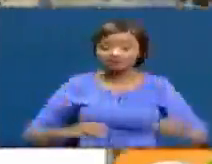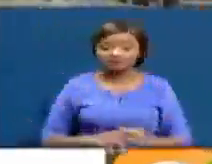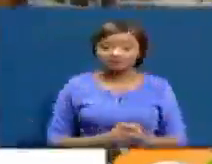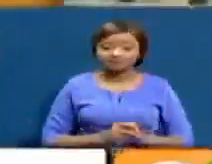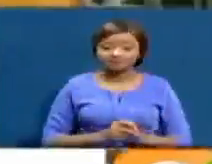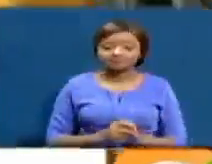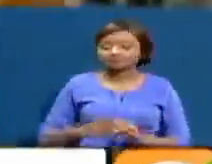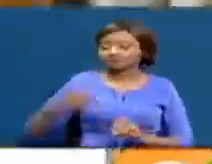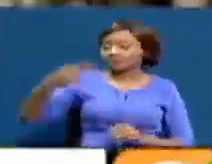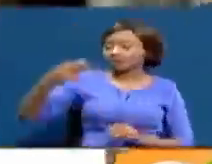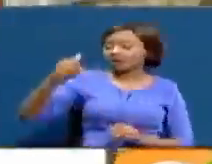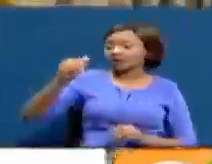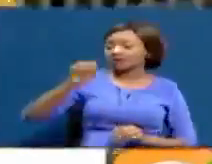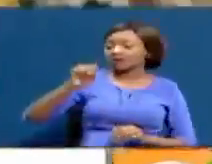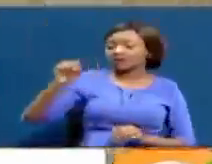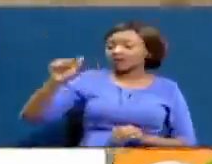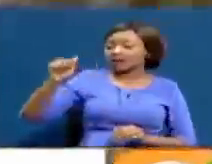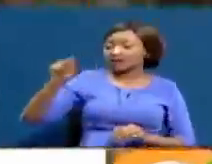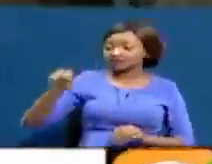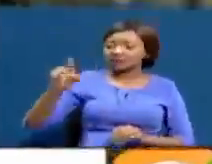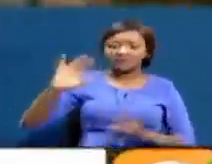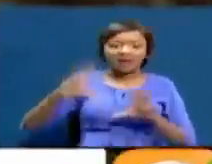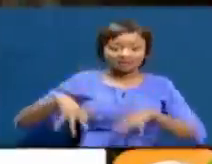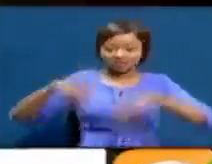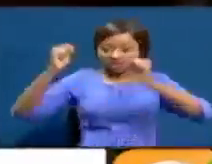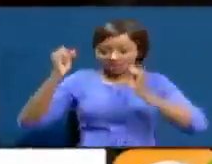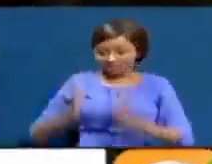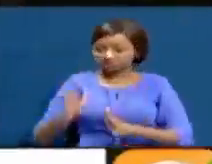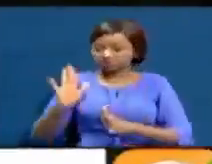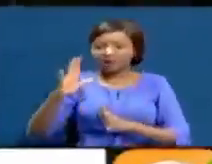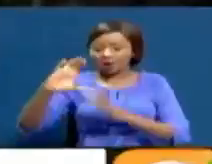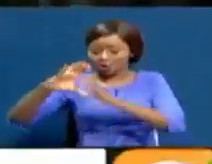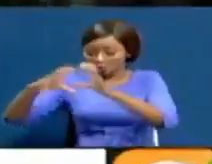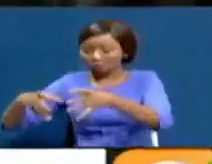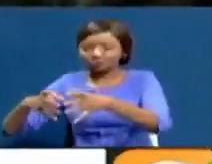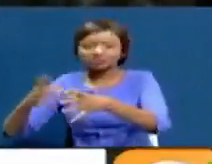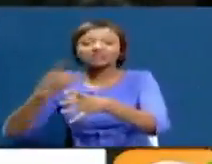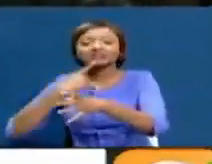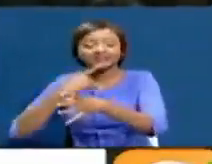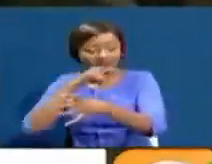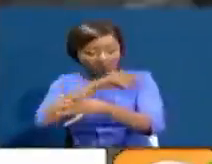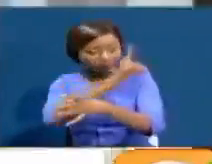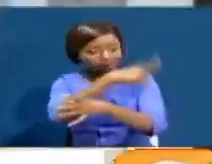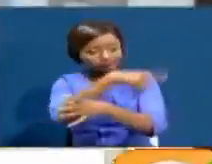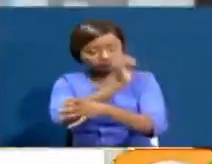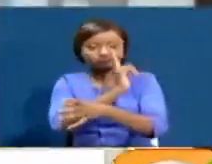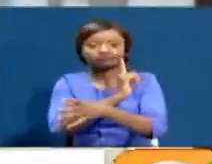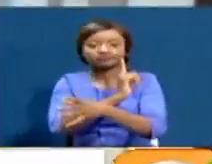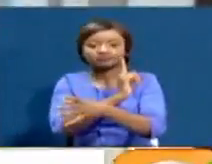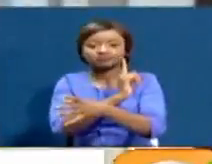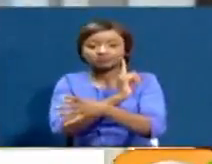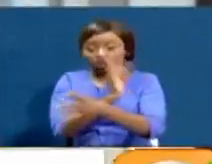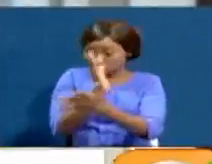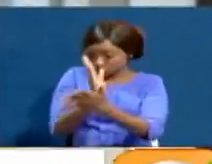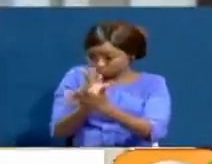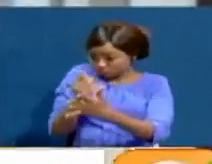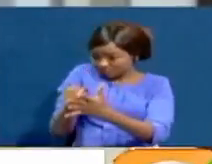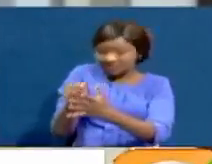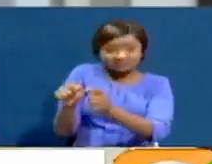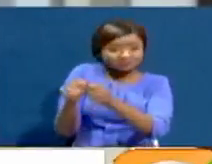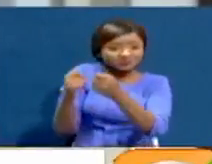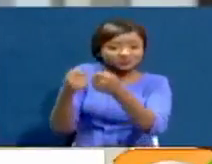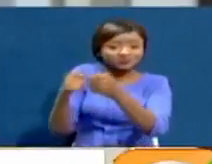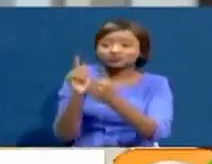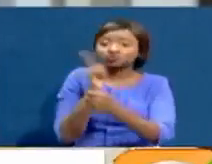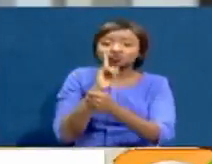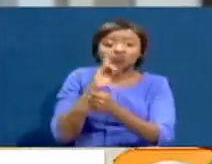Hassan Chonde, the chairman of the Hindi community based policy, agrees with Galgalo. Hii itatatiza masomo kesho,